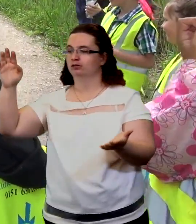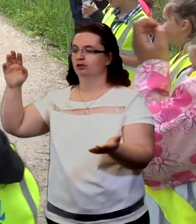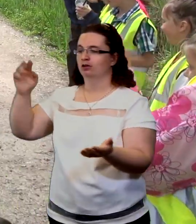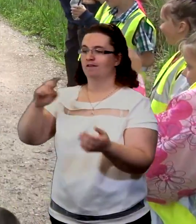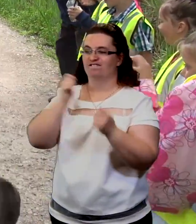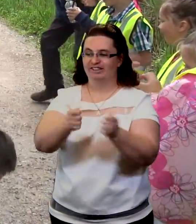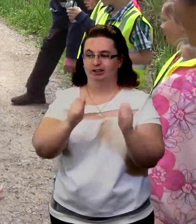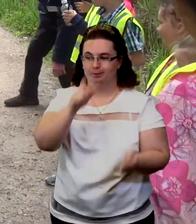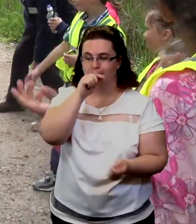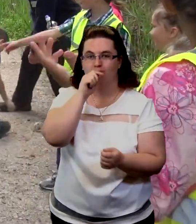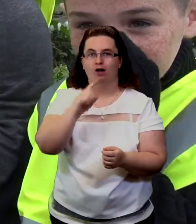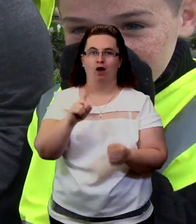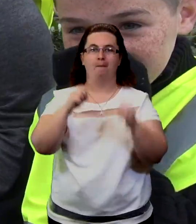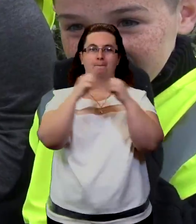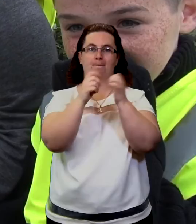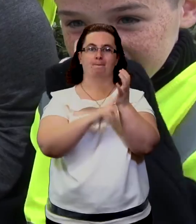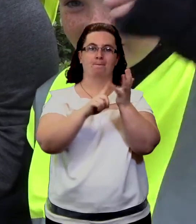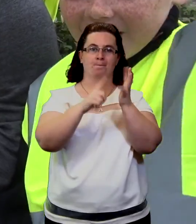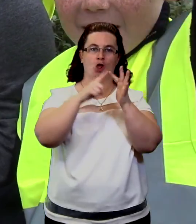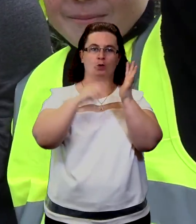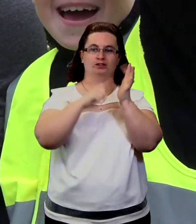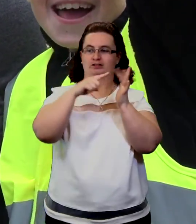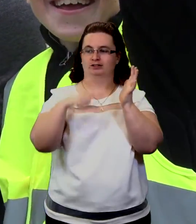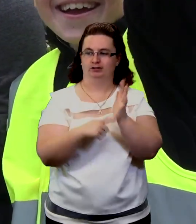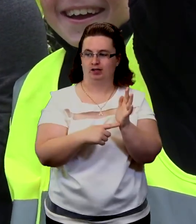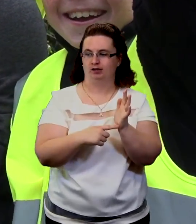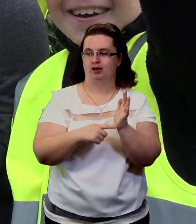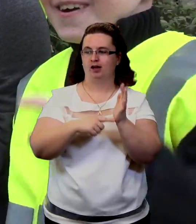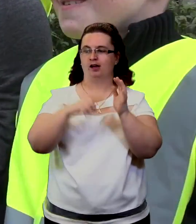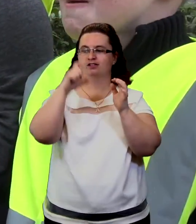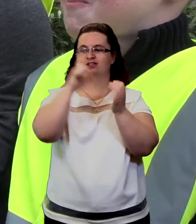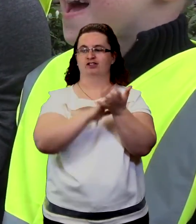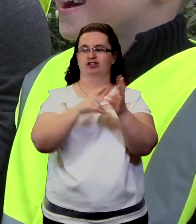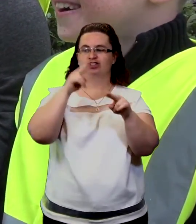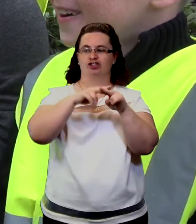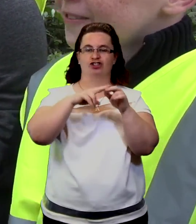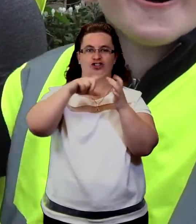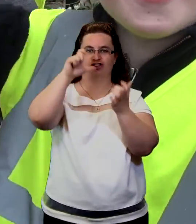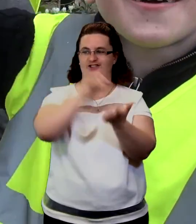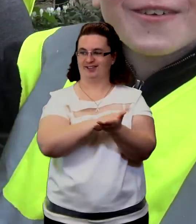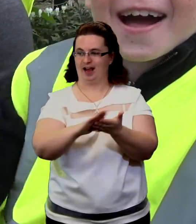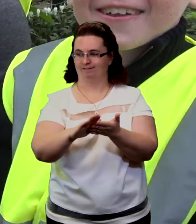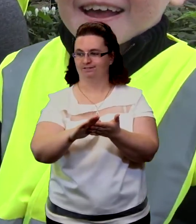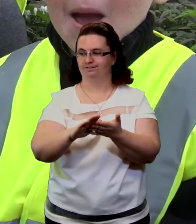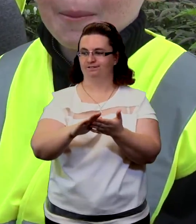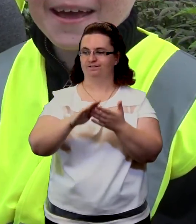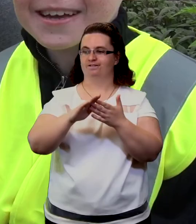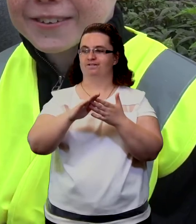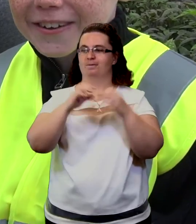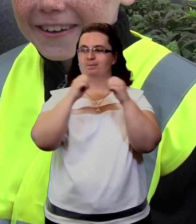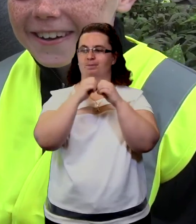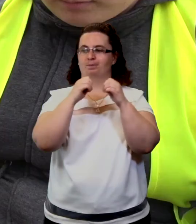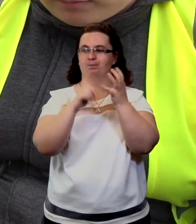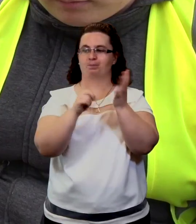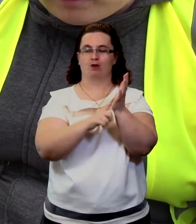I just threw it in the air. Who wants to tell me what's been happening today? Me! Go ahead. We've been running around like